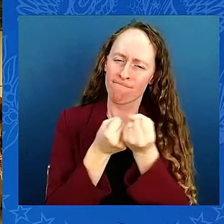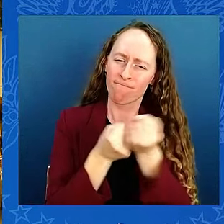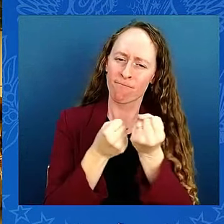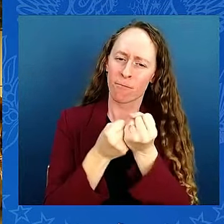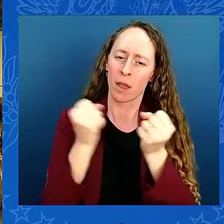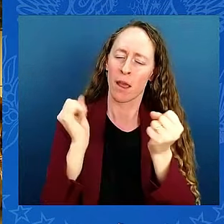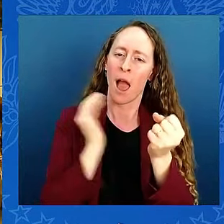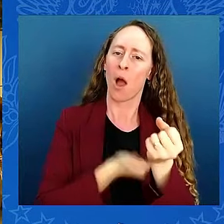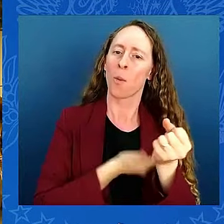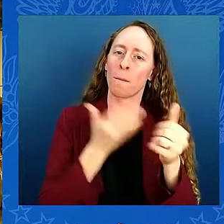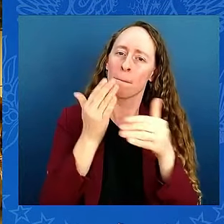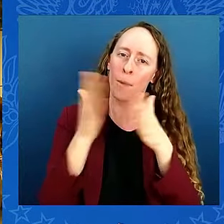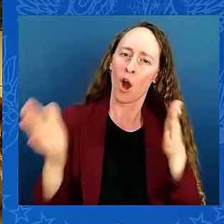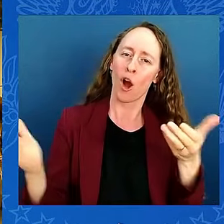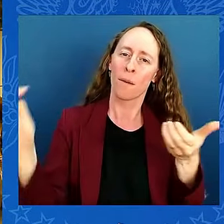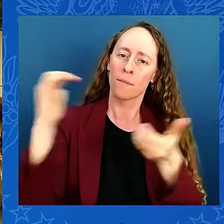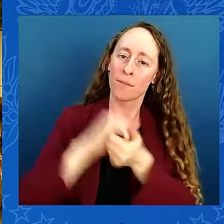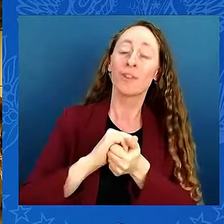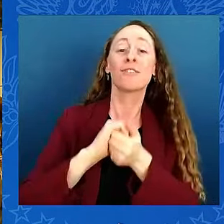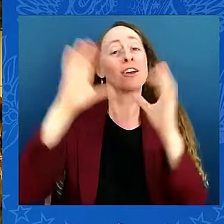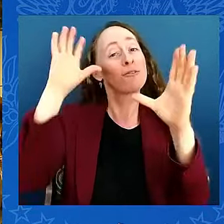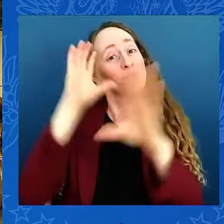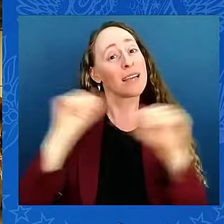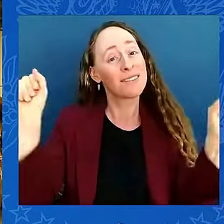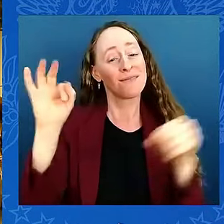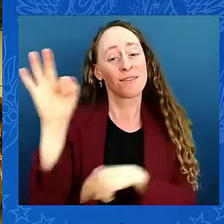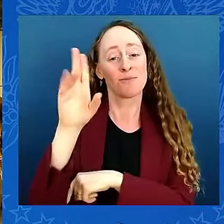America, President Joe Biden.